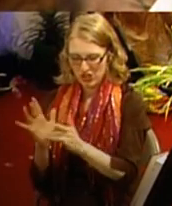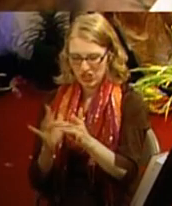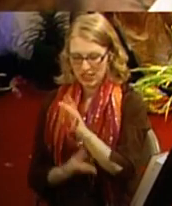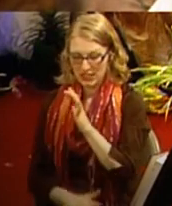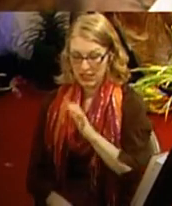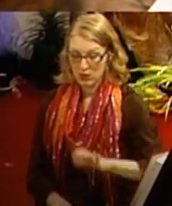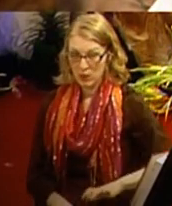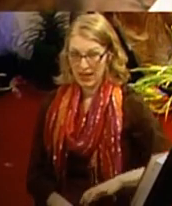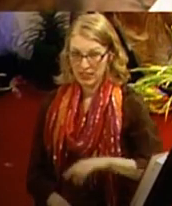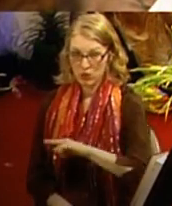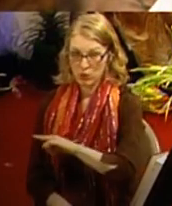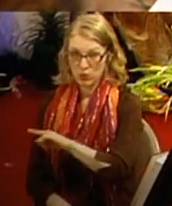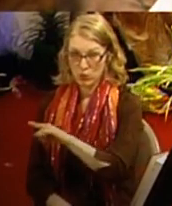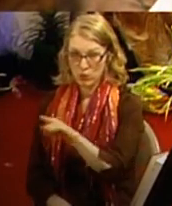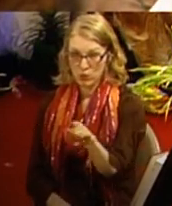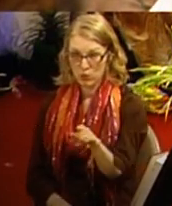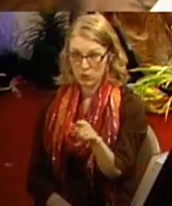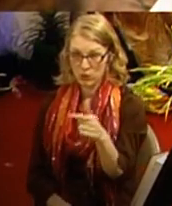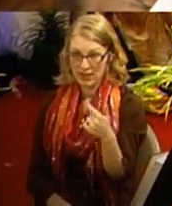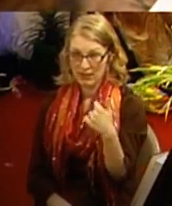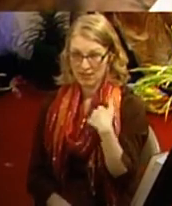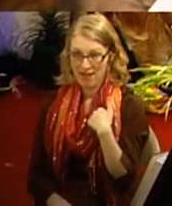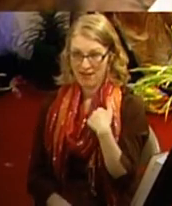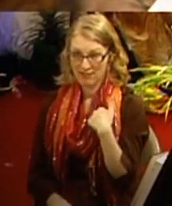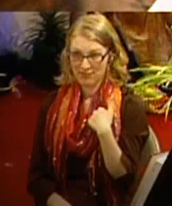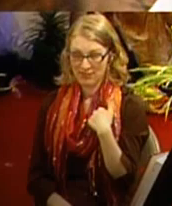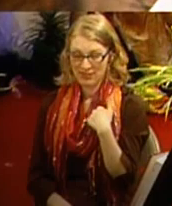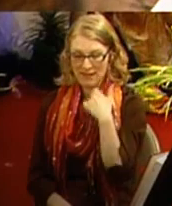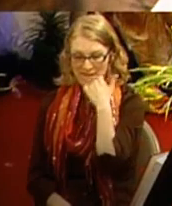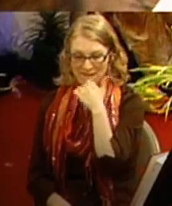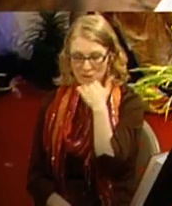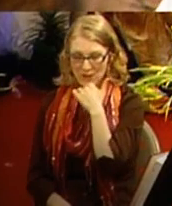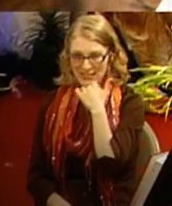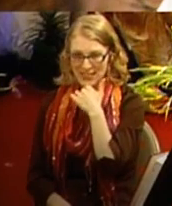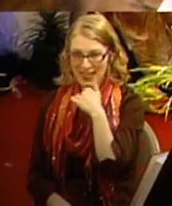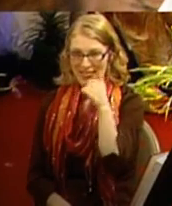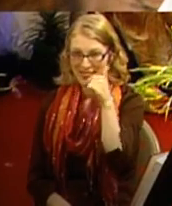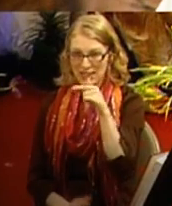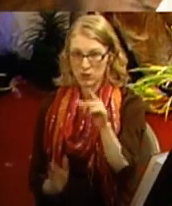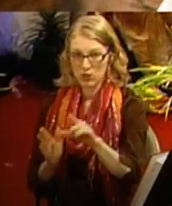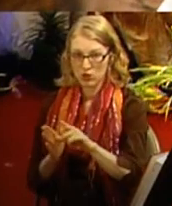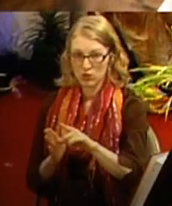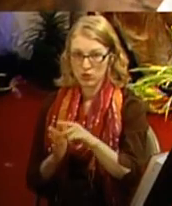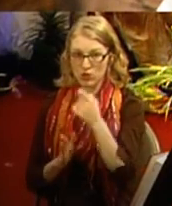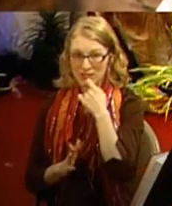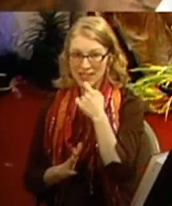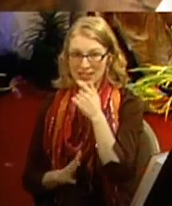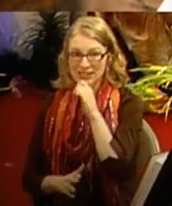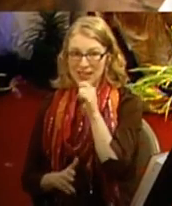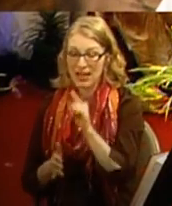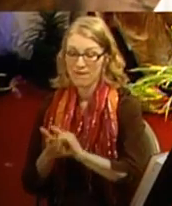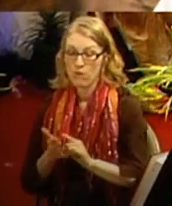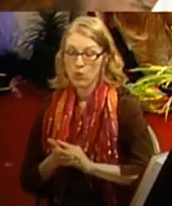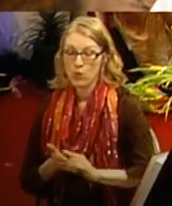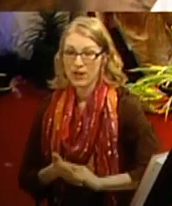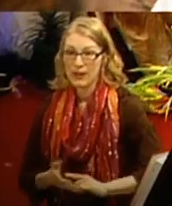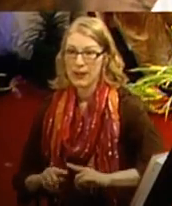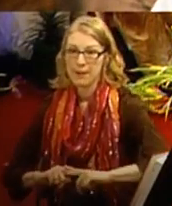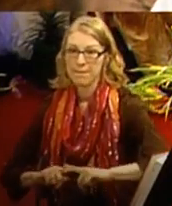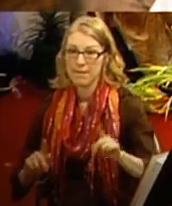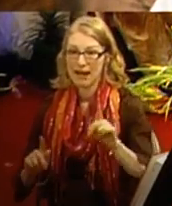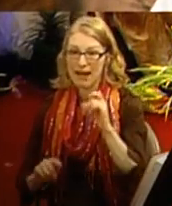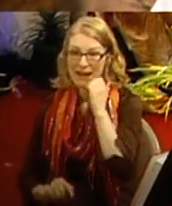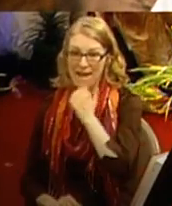You and I, every day, this is what Luther said, not just every week, but every